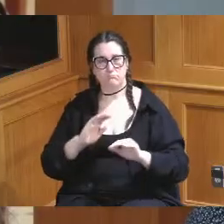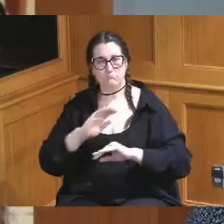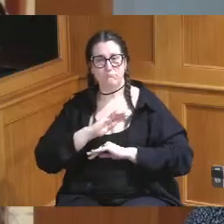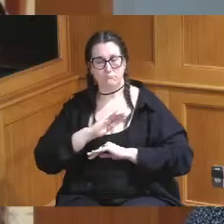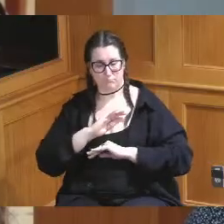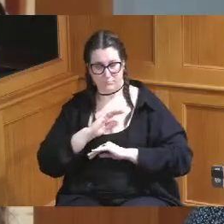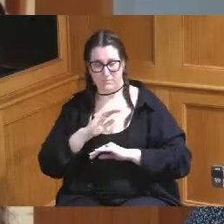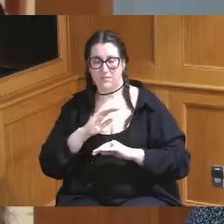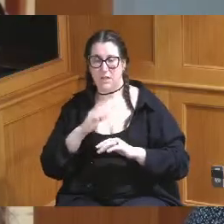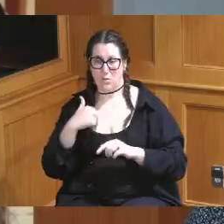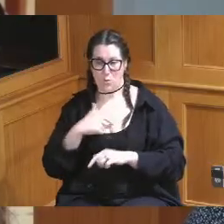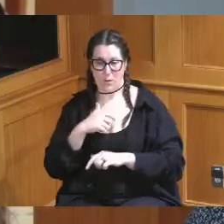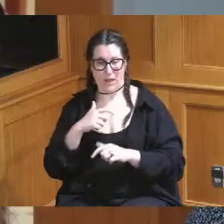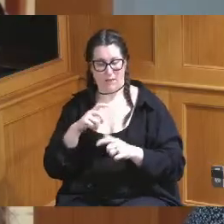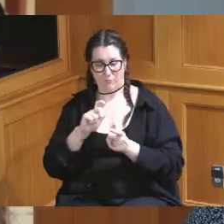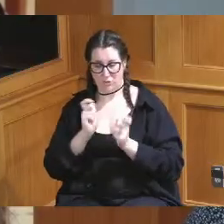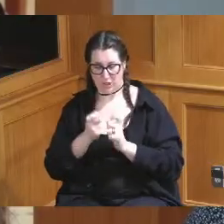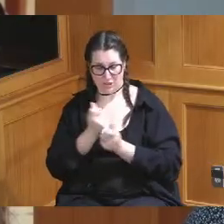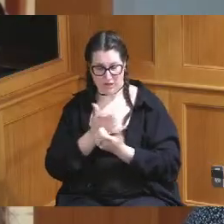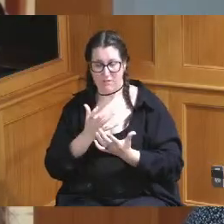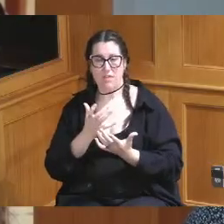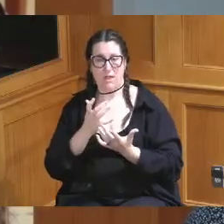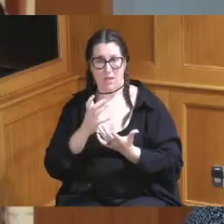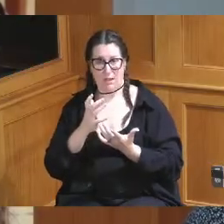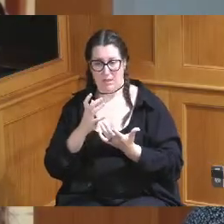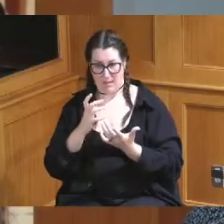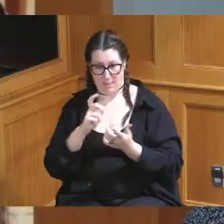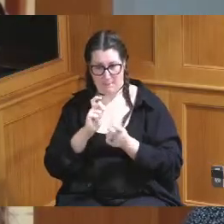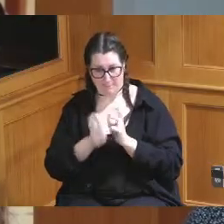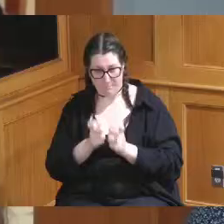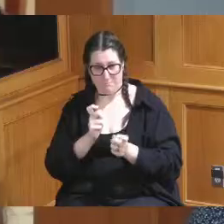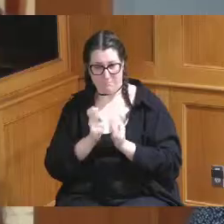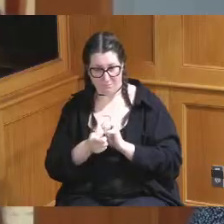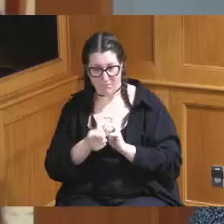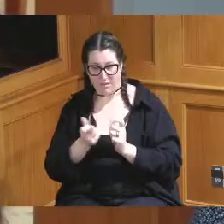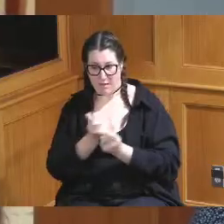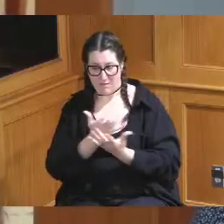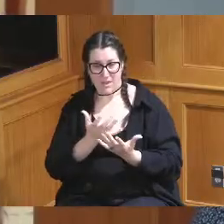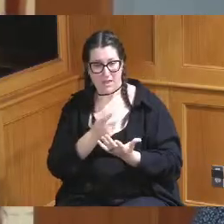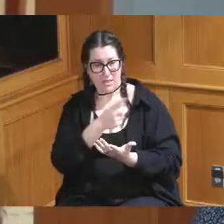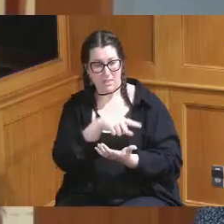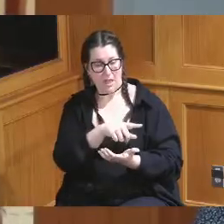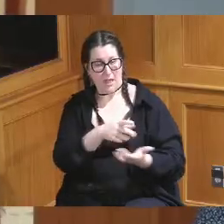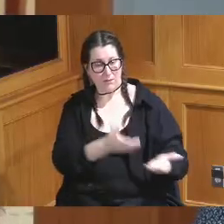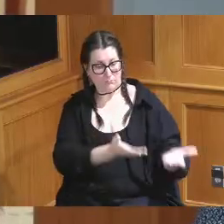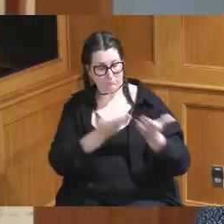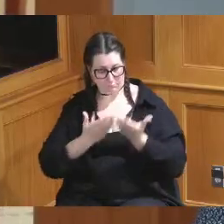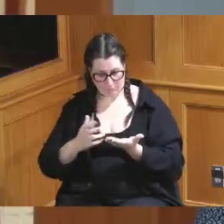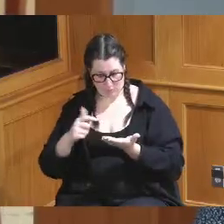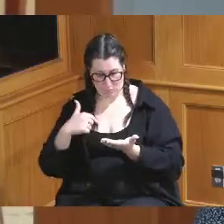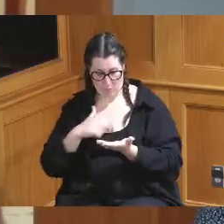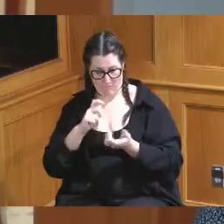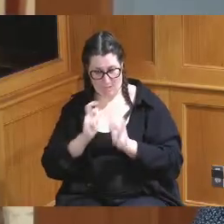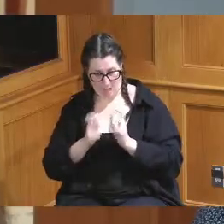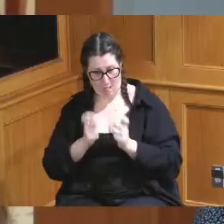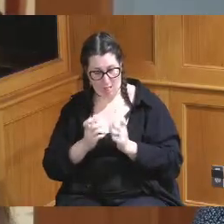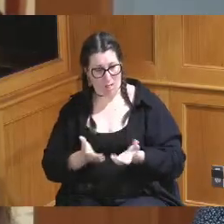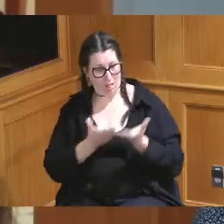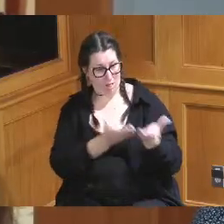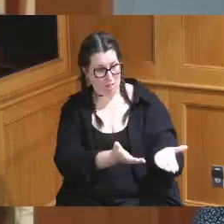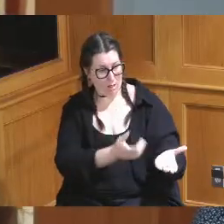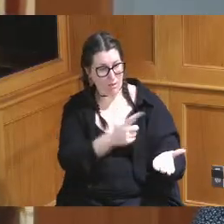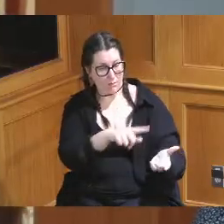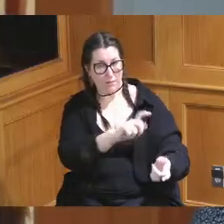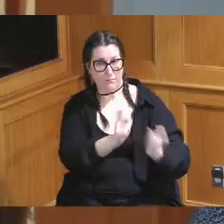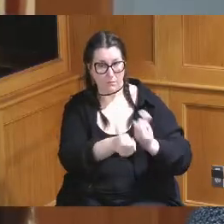and revised, we have taken certain changes and modifications that the Bengals and Taft have given to us, but there's certain things that we have put in